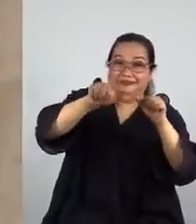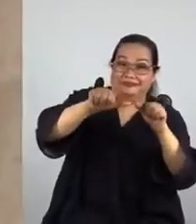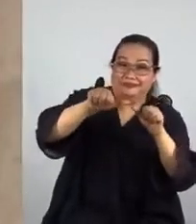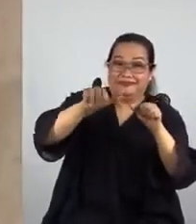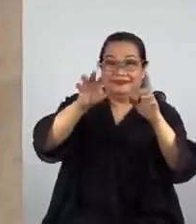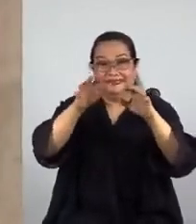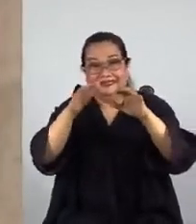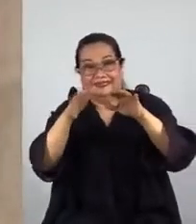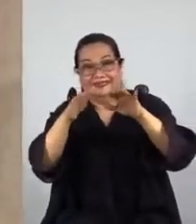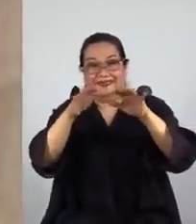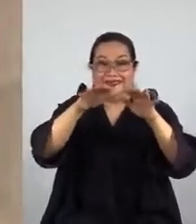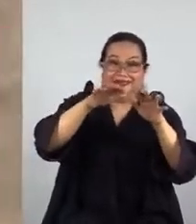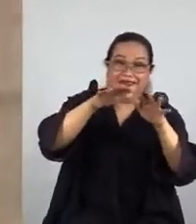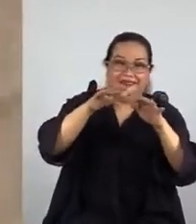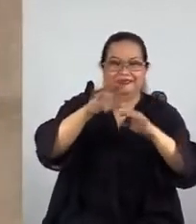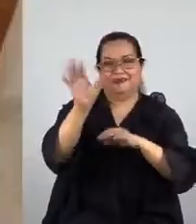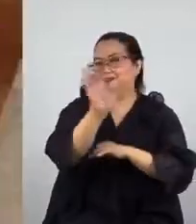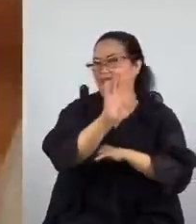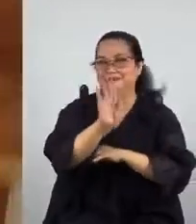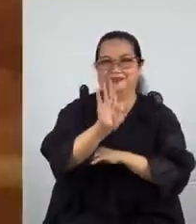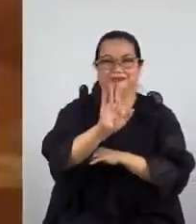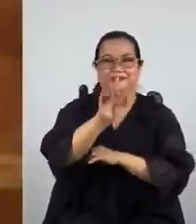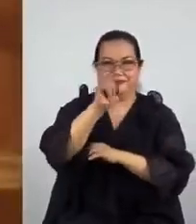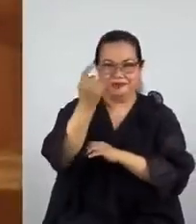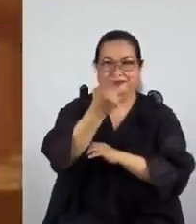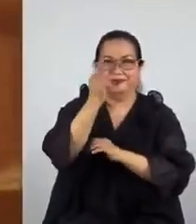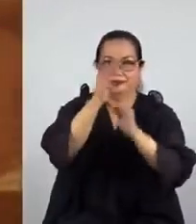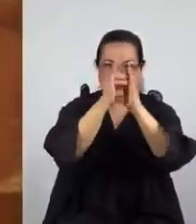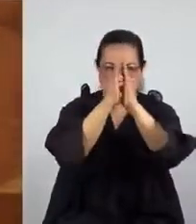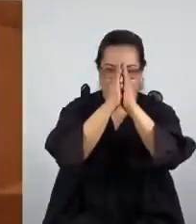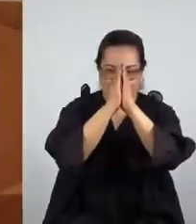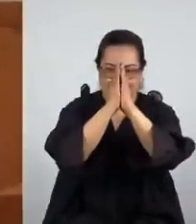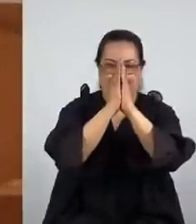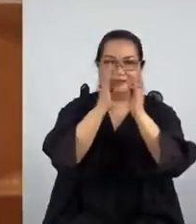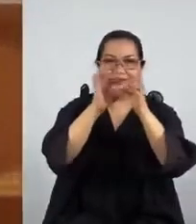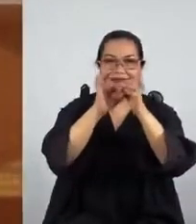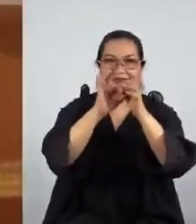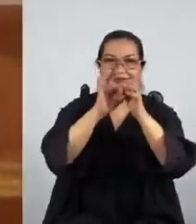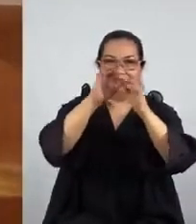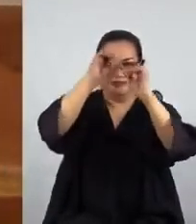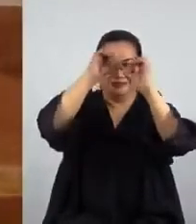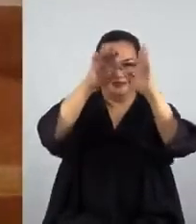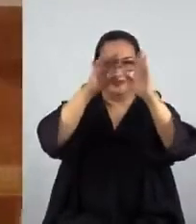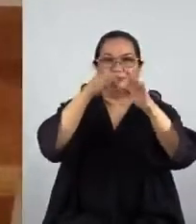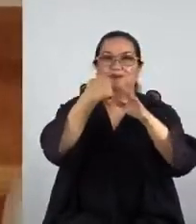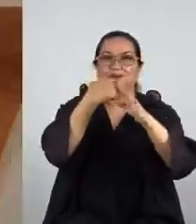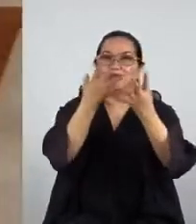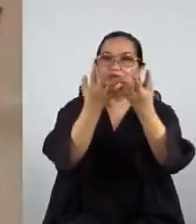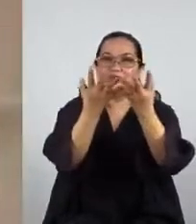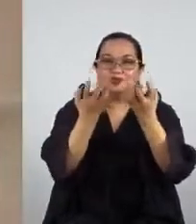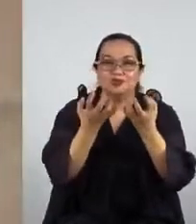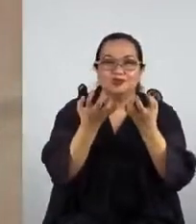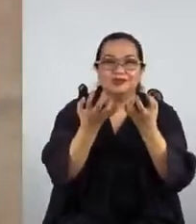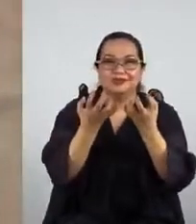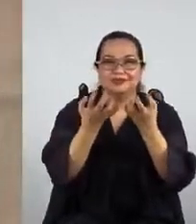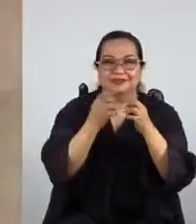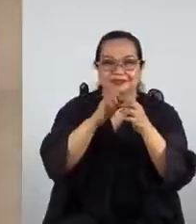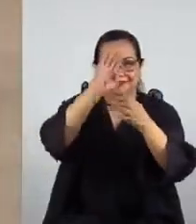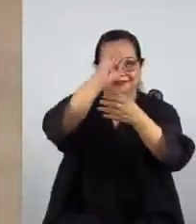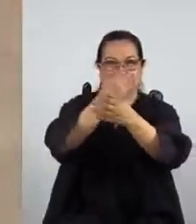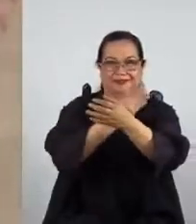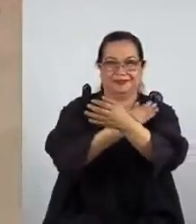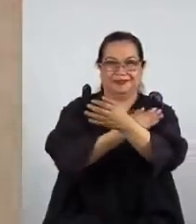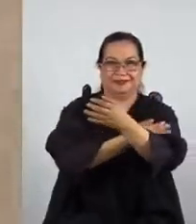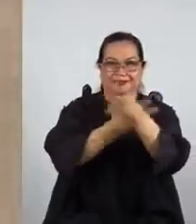Brothers, sisters, you can always pray the prayer of this father who wanted his son who